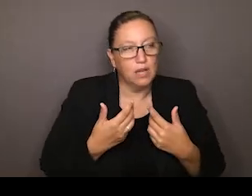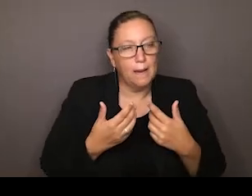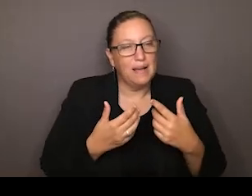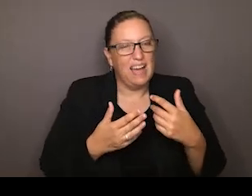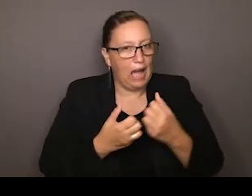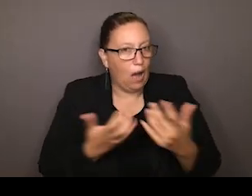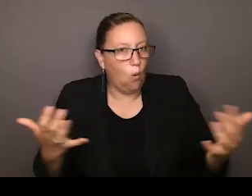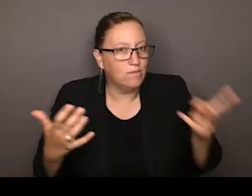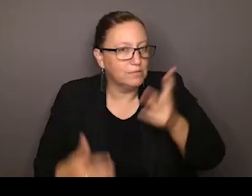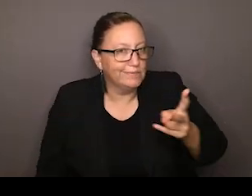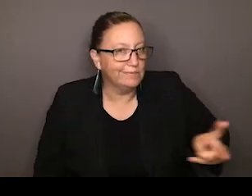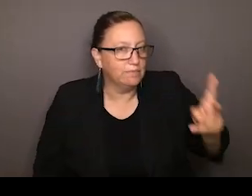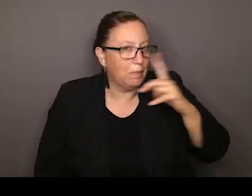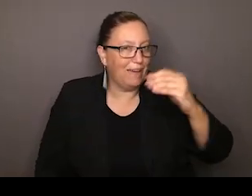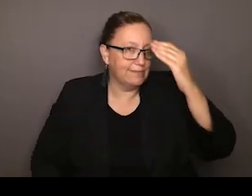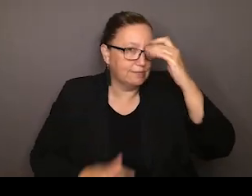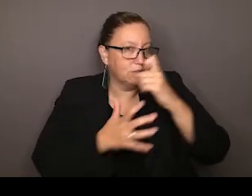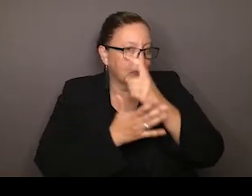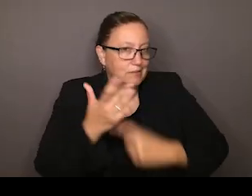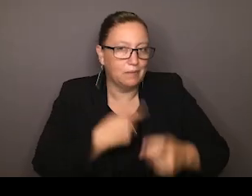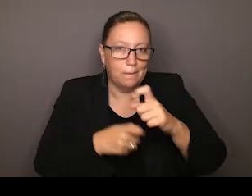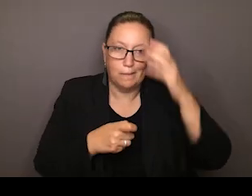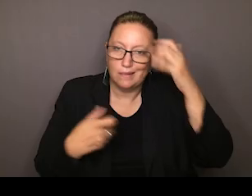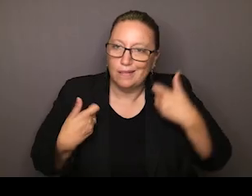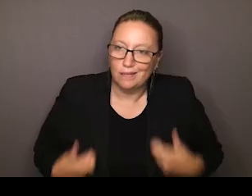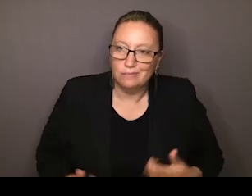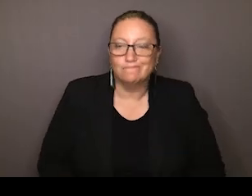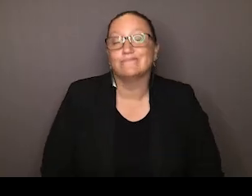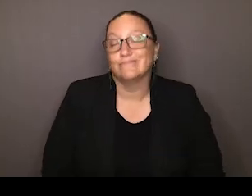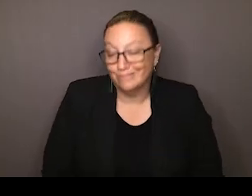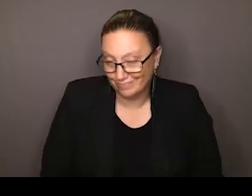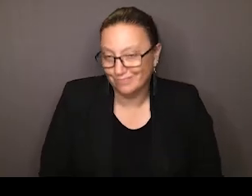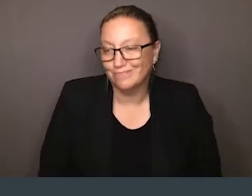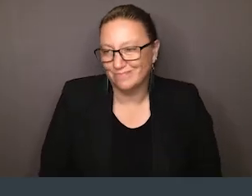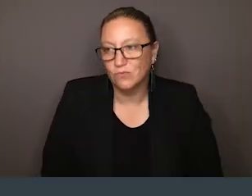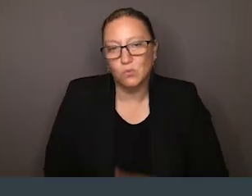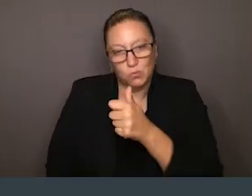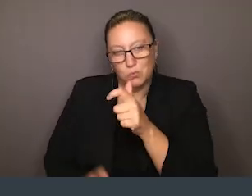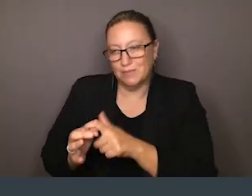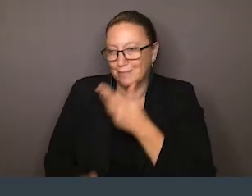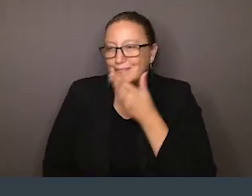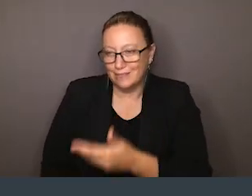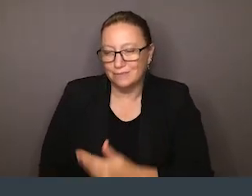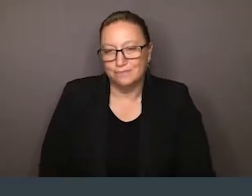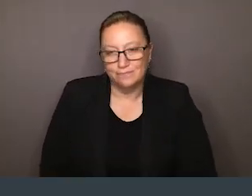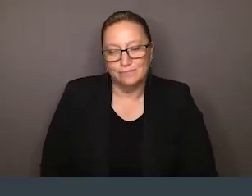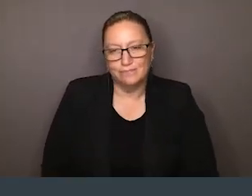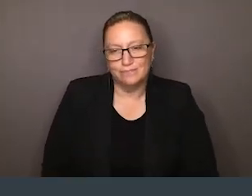health conditions among people with intellectual disability? Thank you,